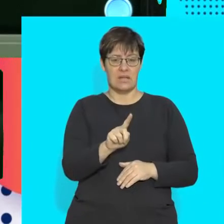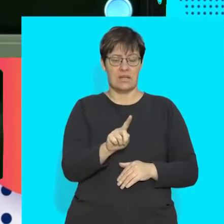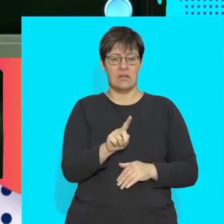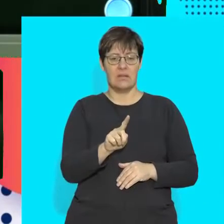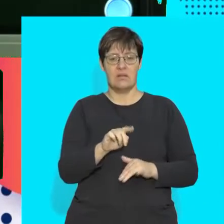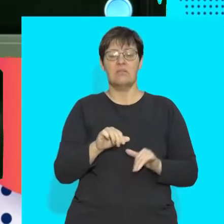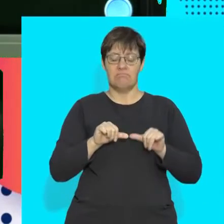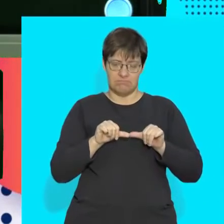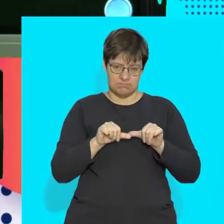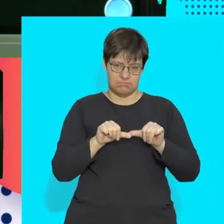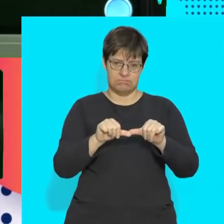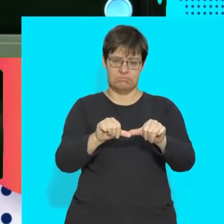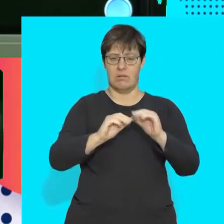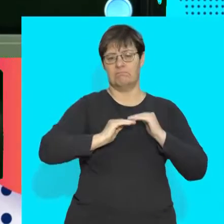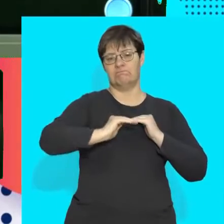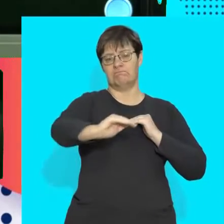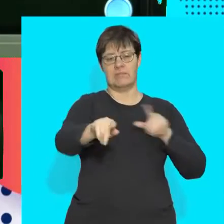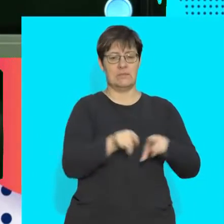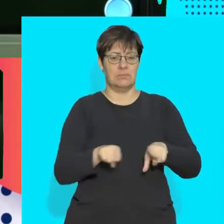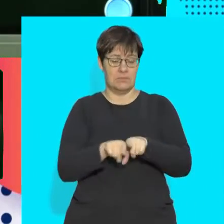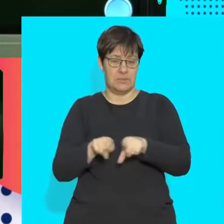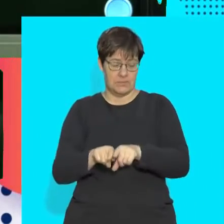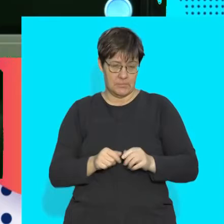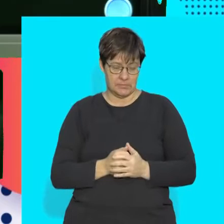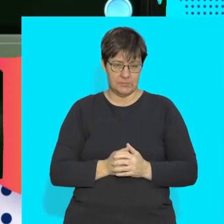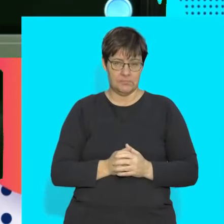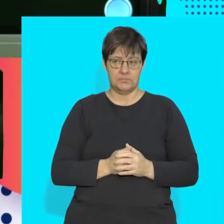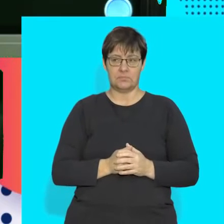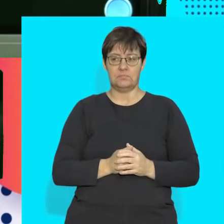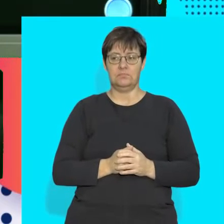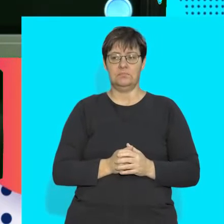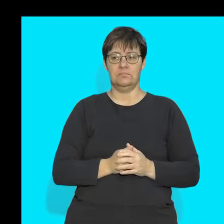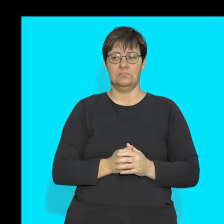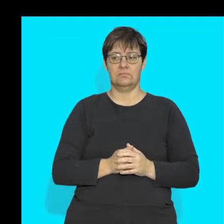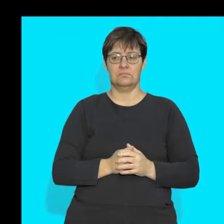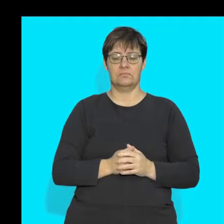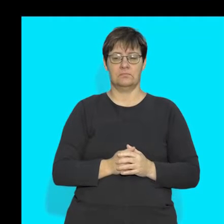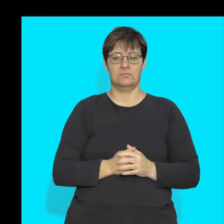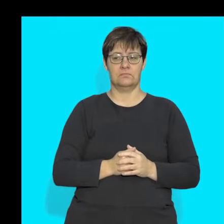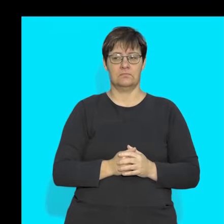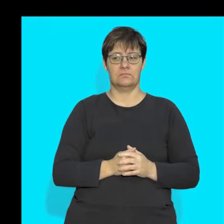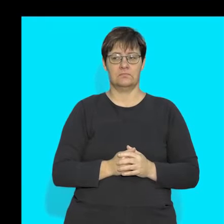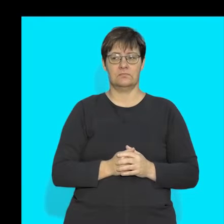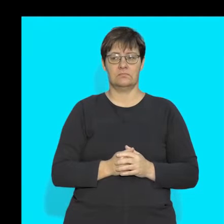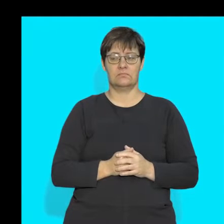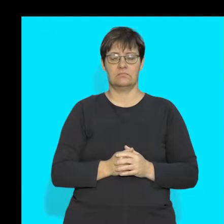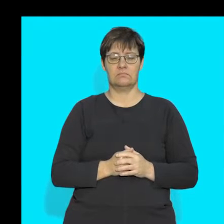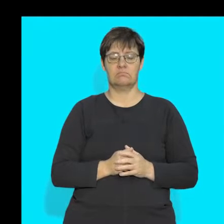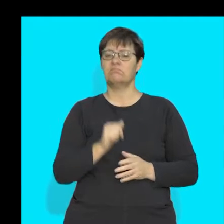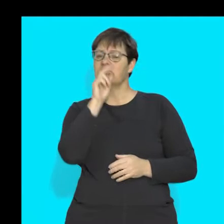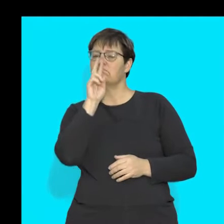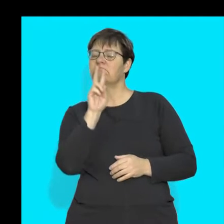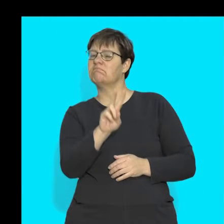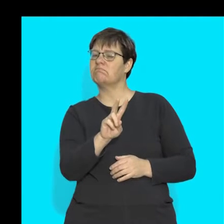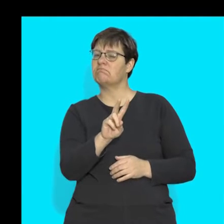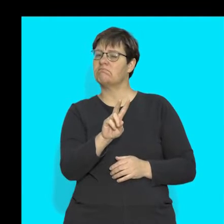talking about constant speed, okay? So, there we go.